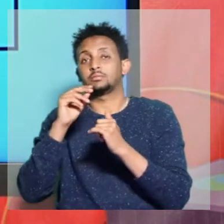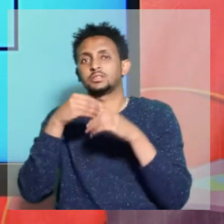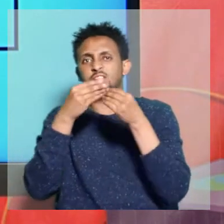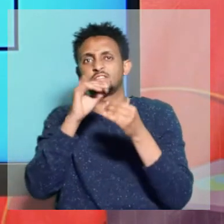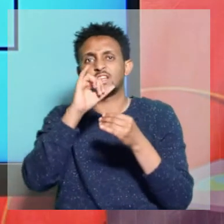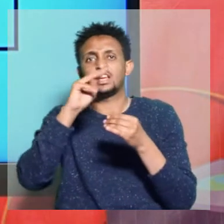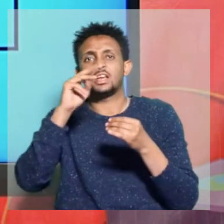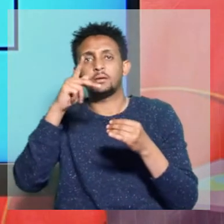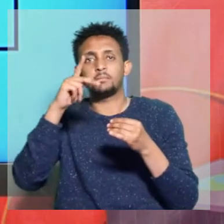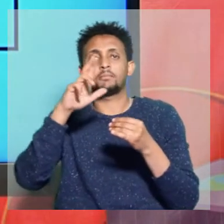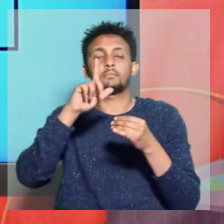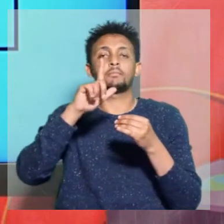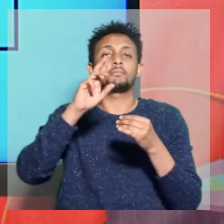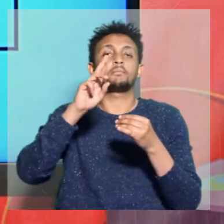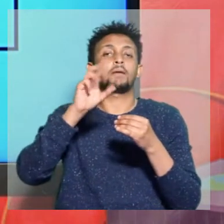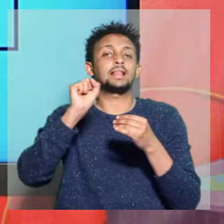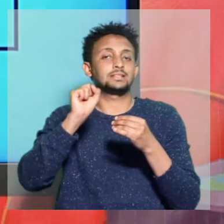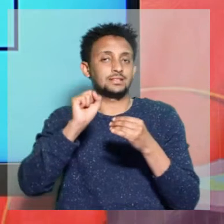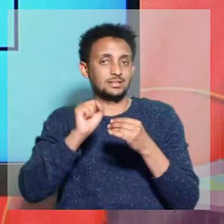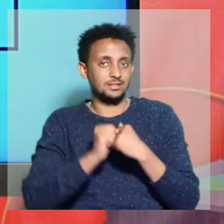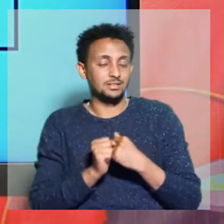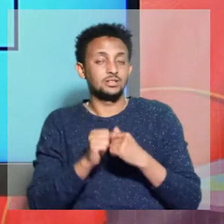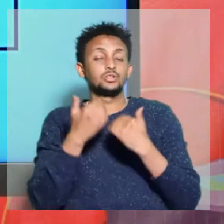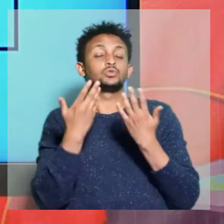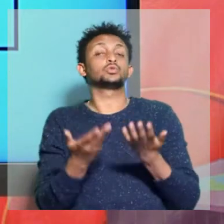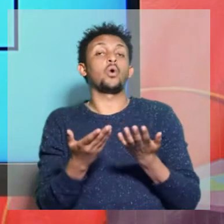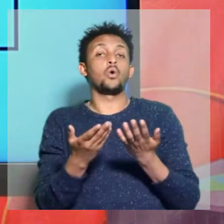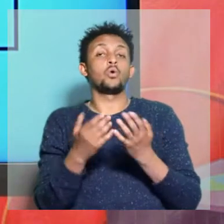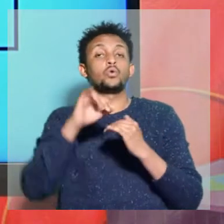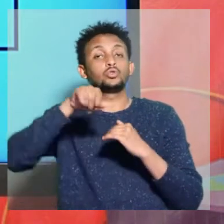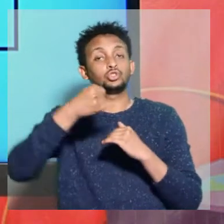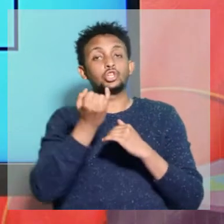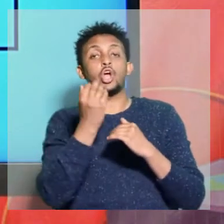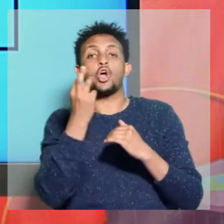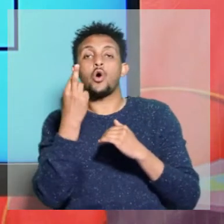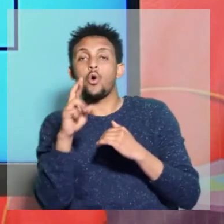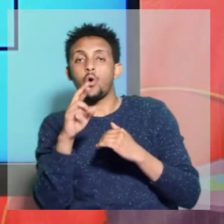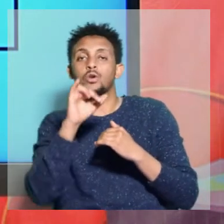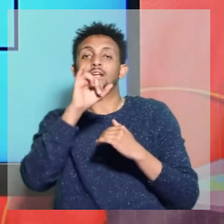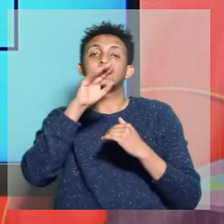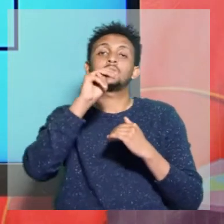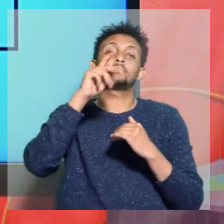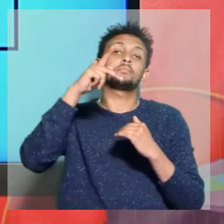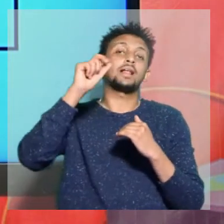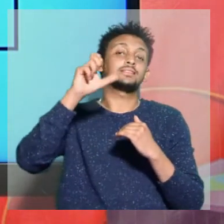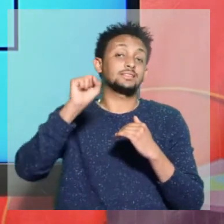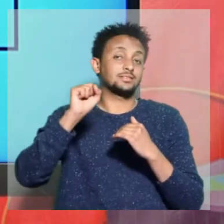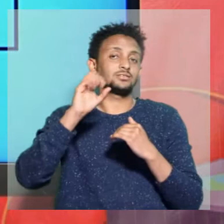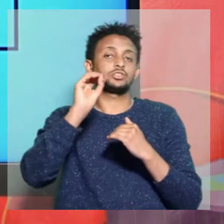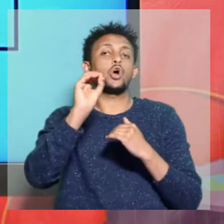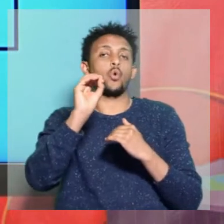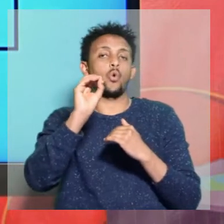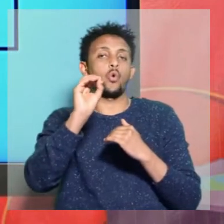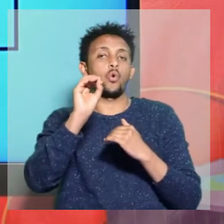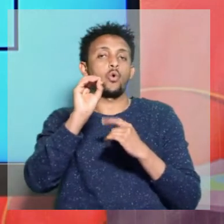If the net force exerted on those objects is 0, so that J or impulse is 0. If impulse